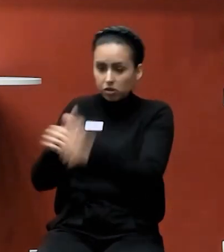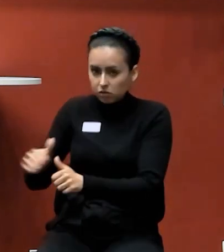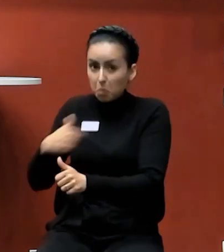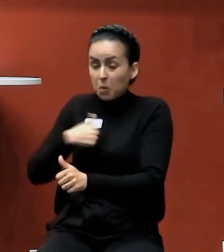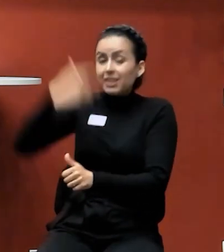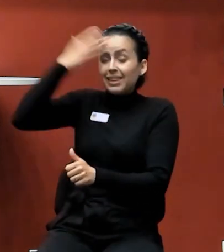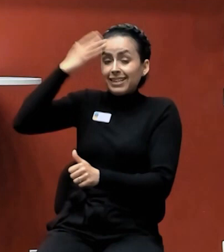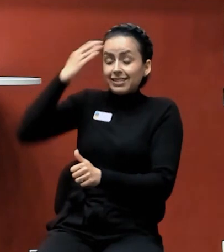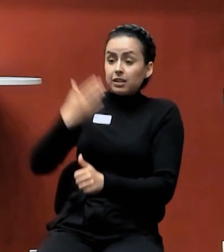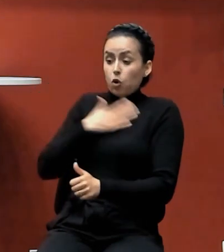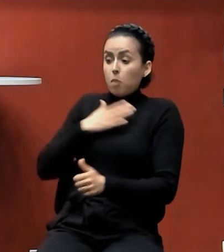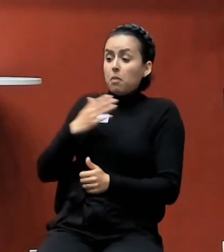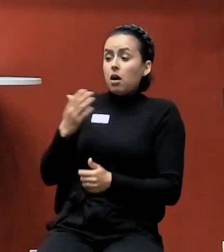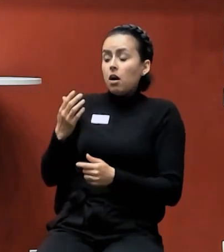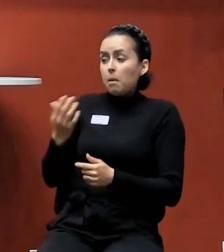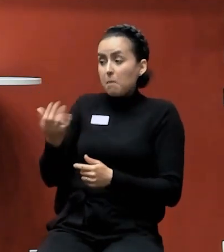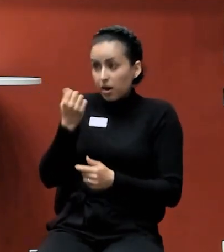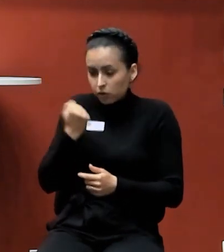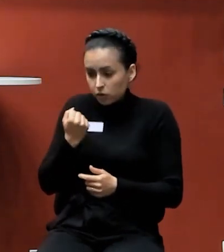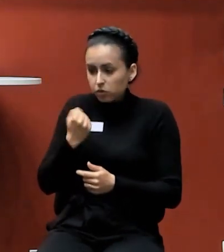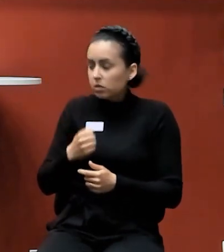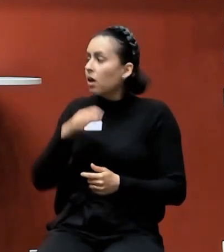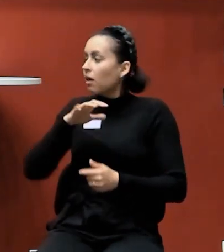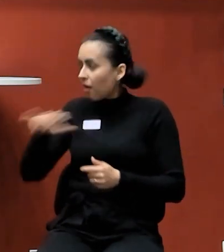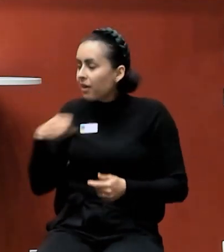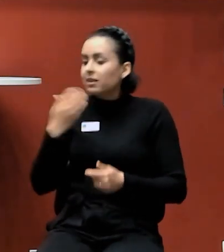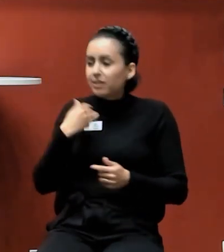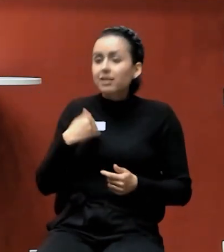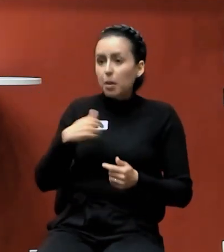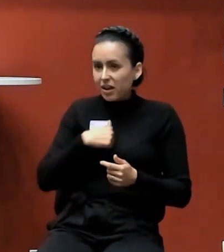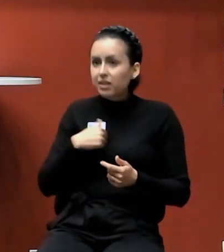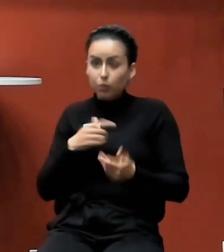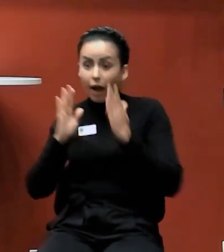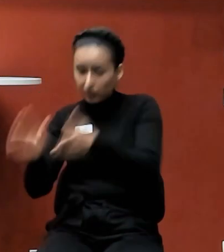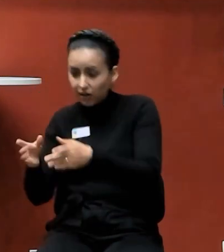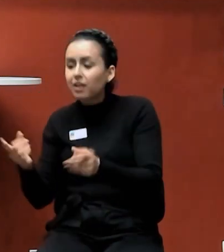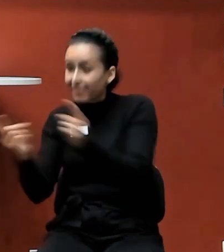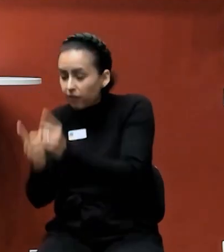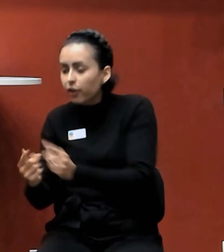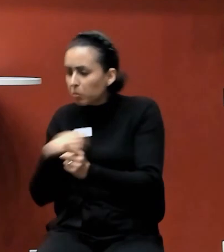chance. Everyone I met in the corridor, like, this is what I do.